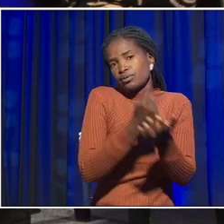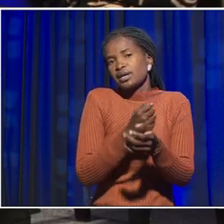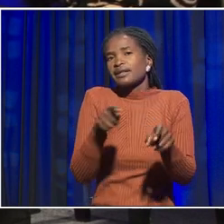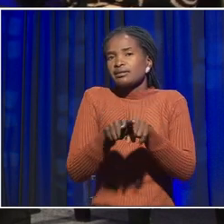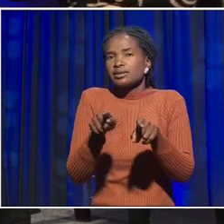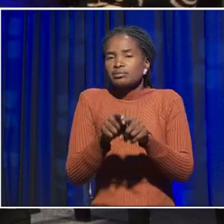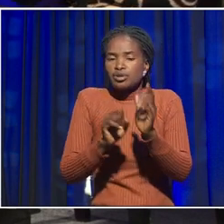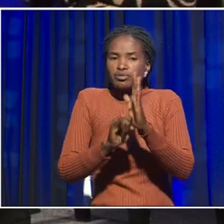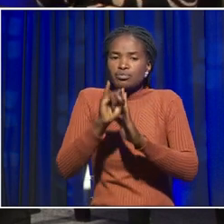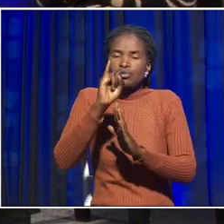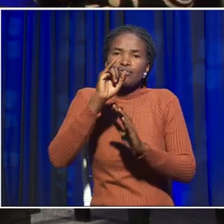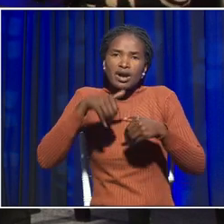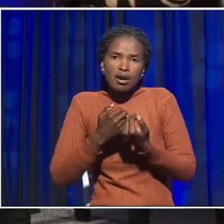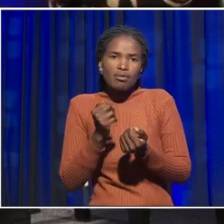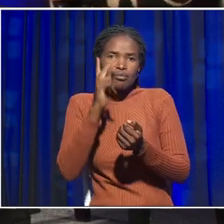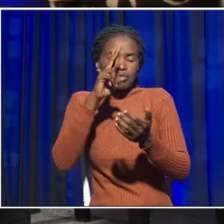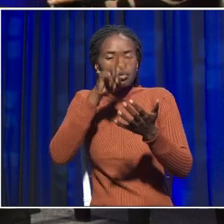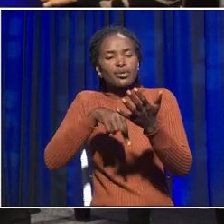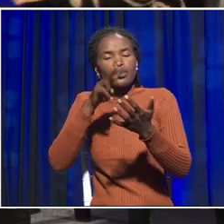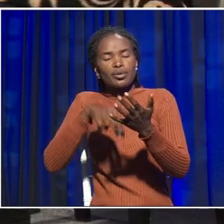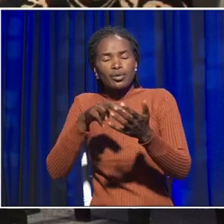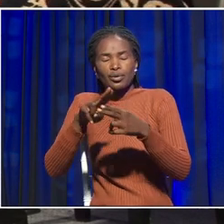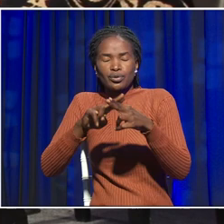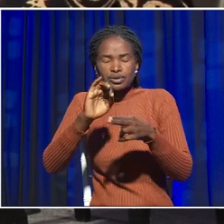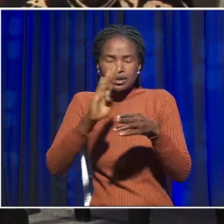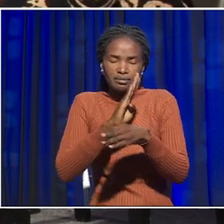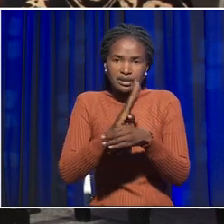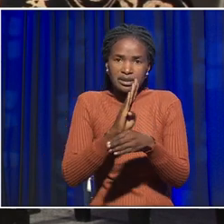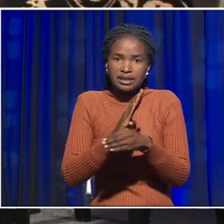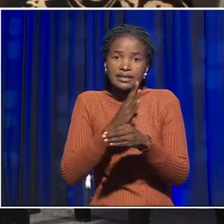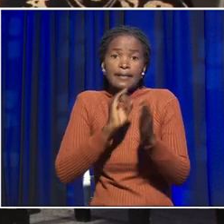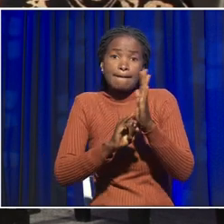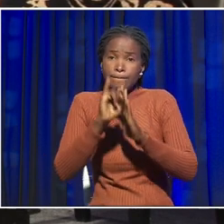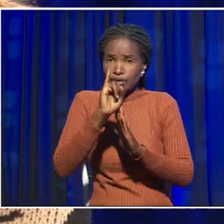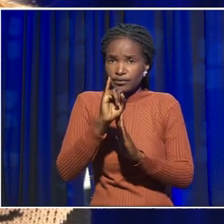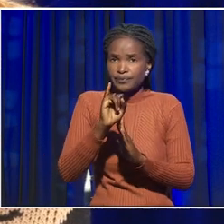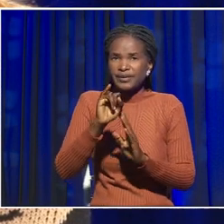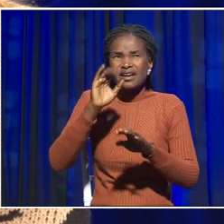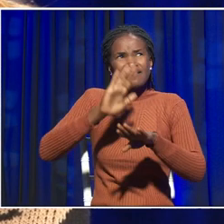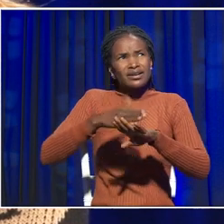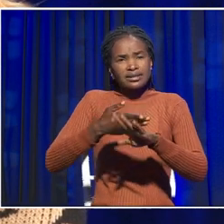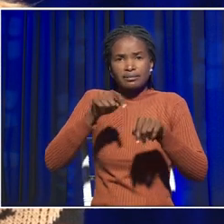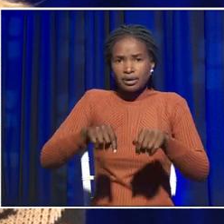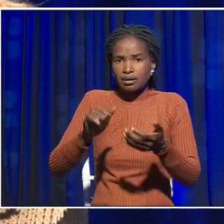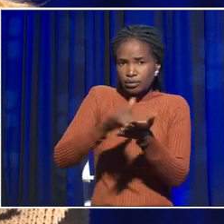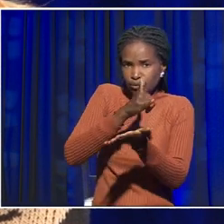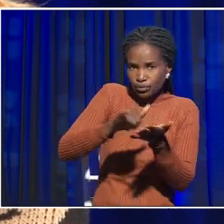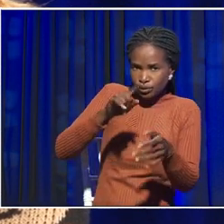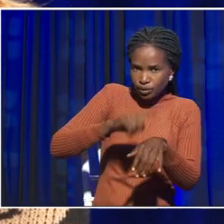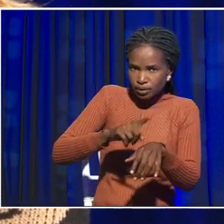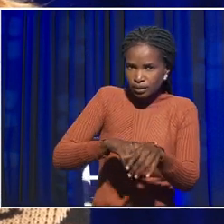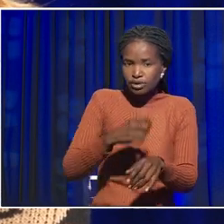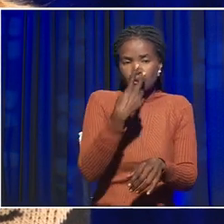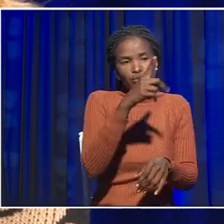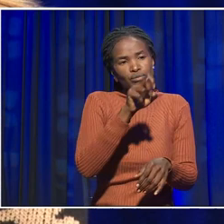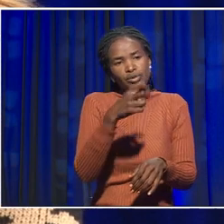that they provide to their customers. So currently, the New York Times can count 2.2